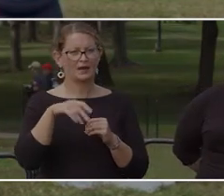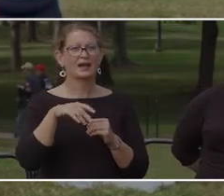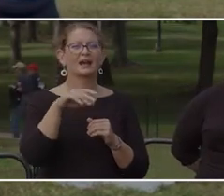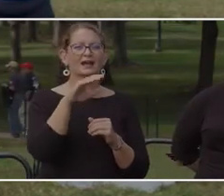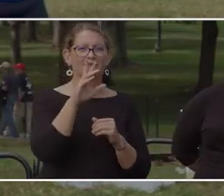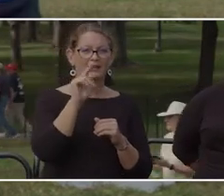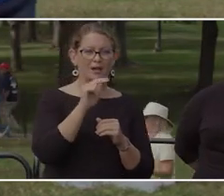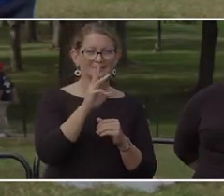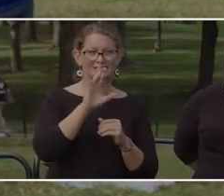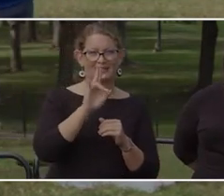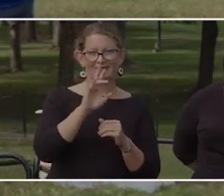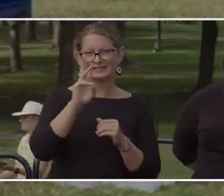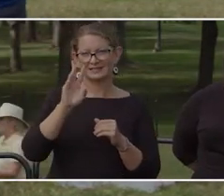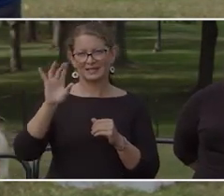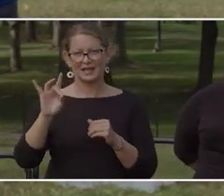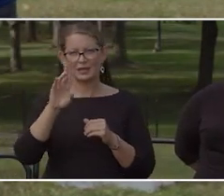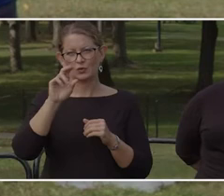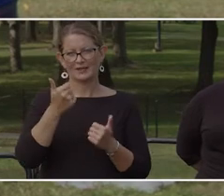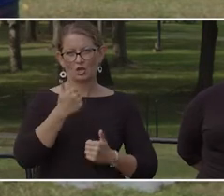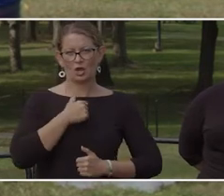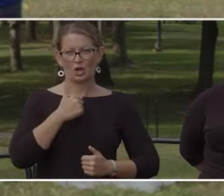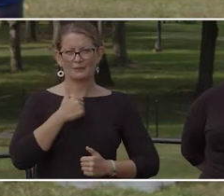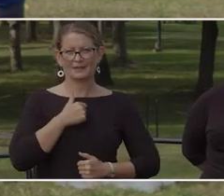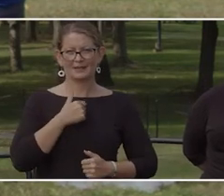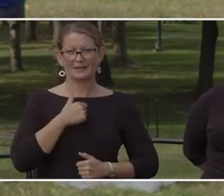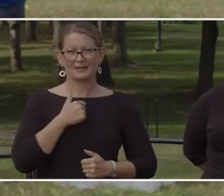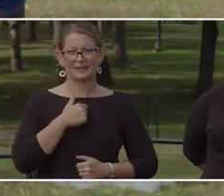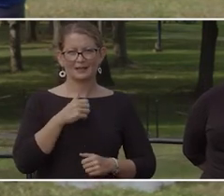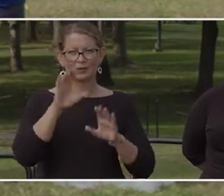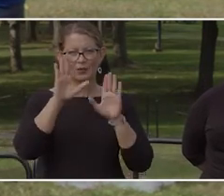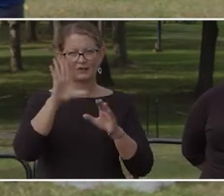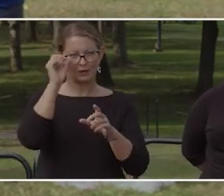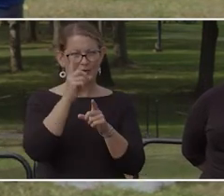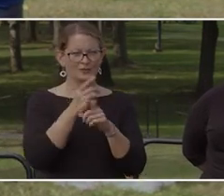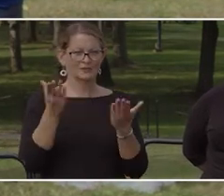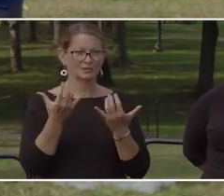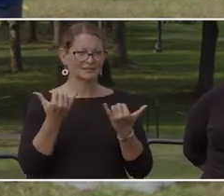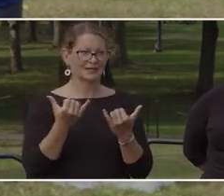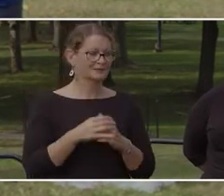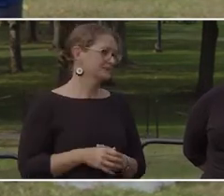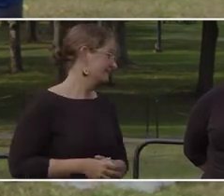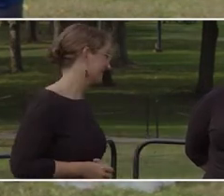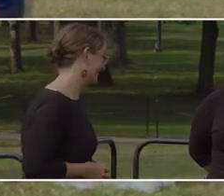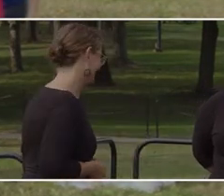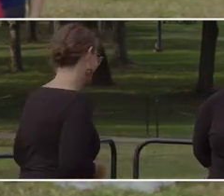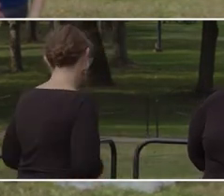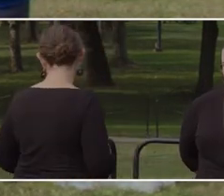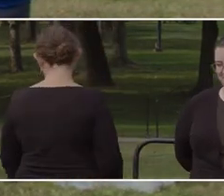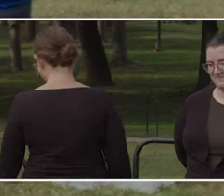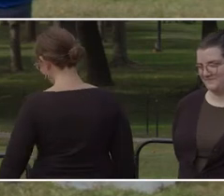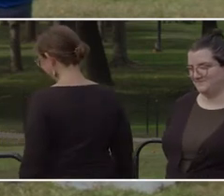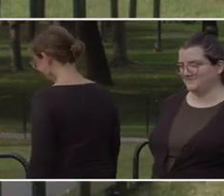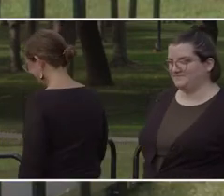Vietnam, 67, 68, U.S. Army, and his wonderful brother who's here today. Thank you. Thank you.